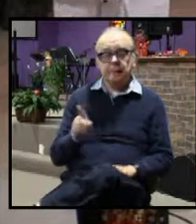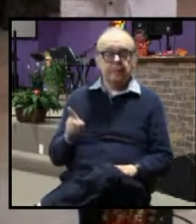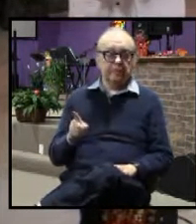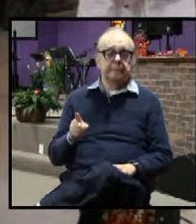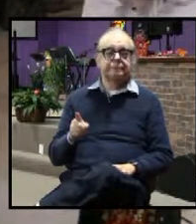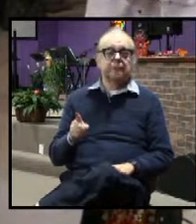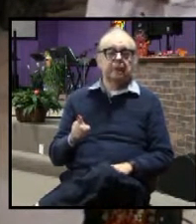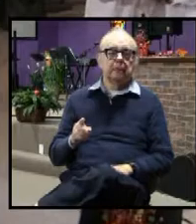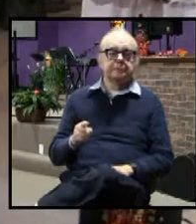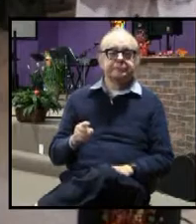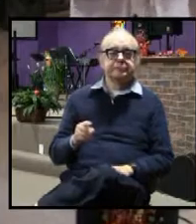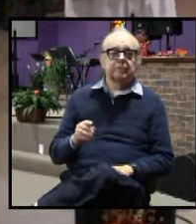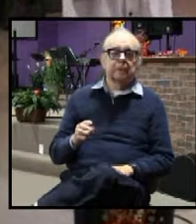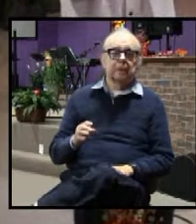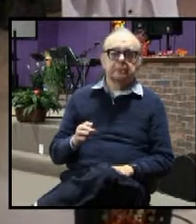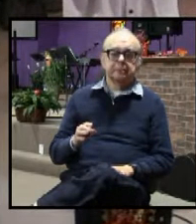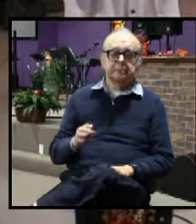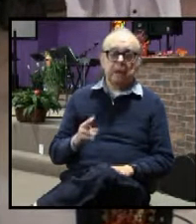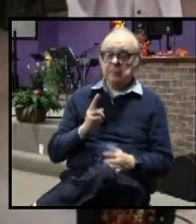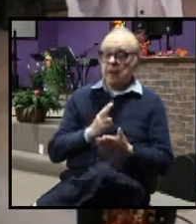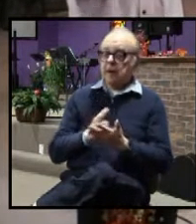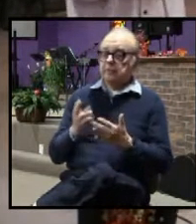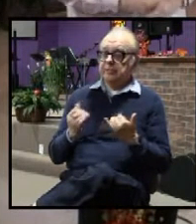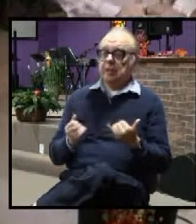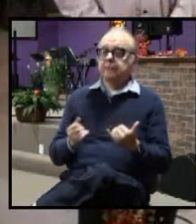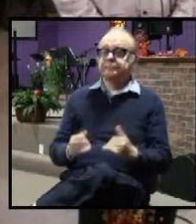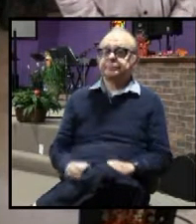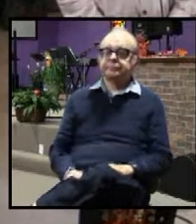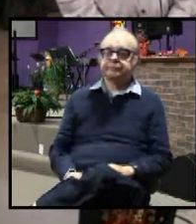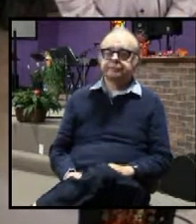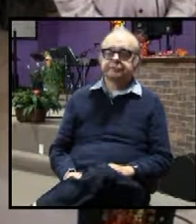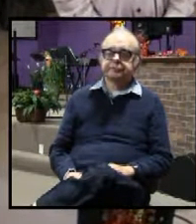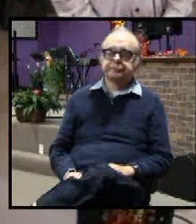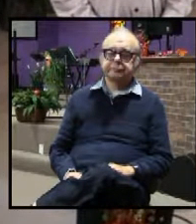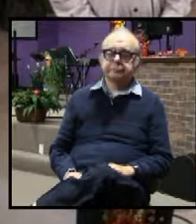How many of you, in being honest,